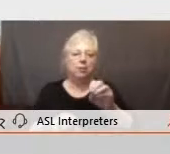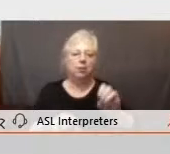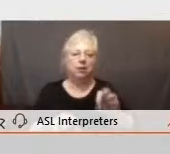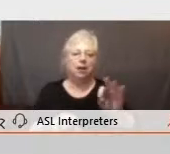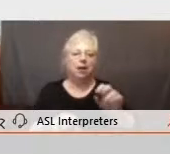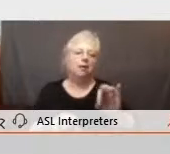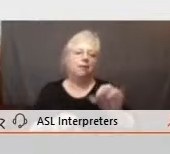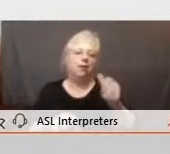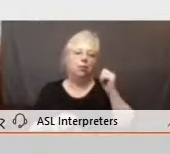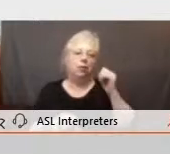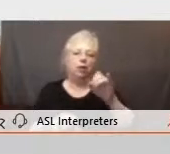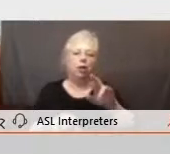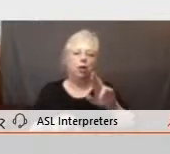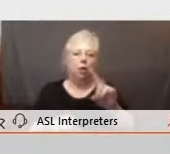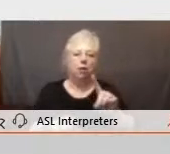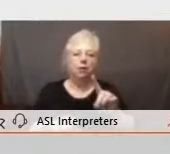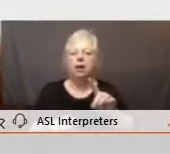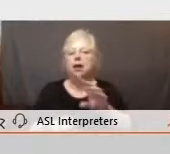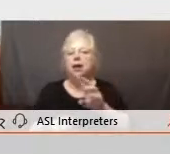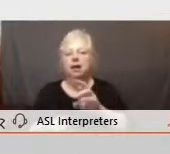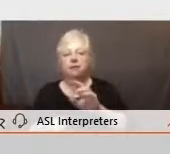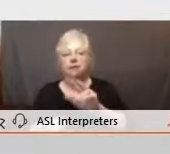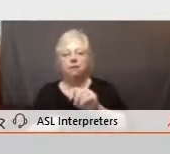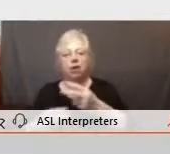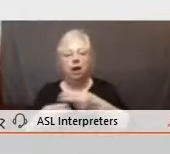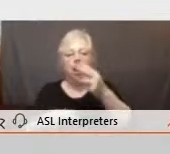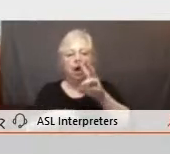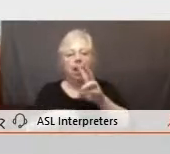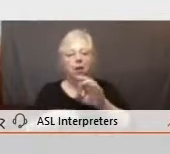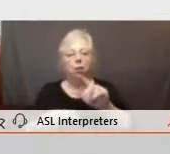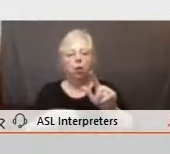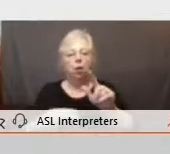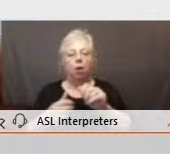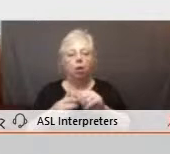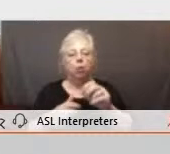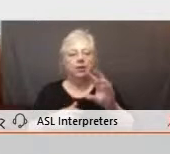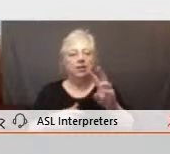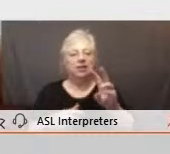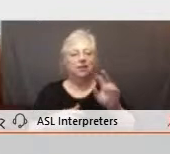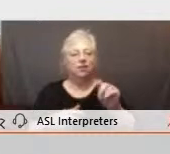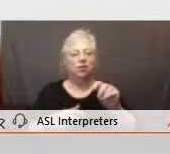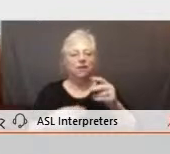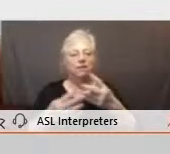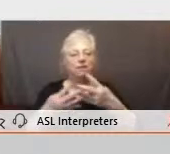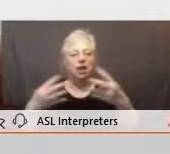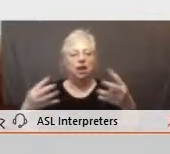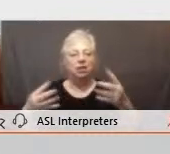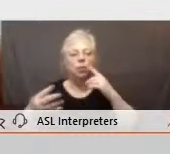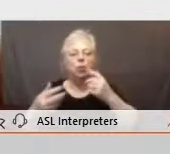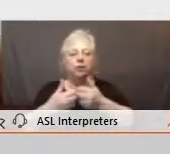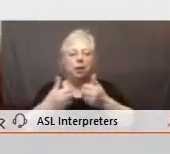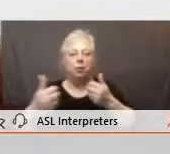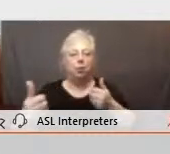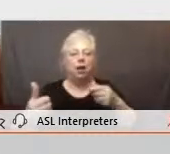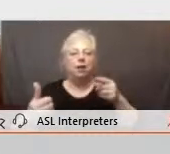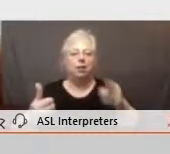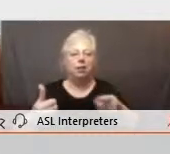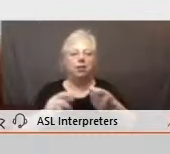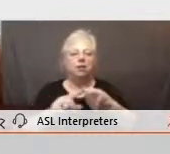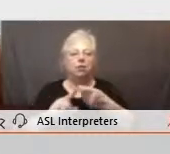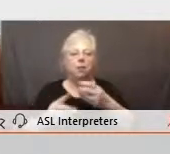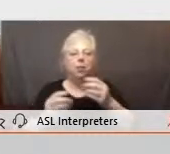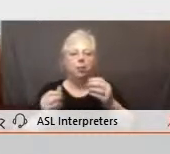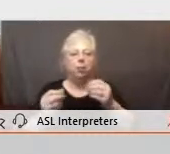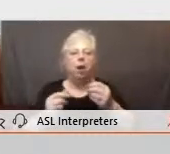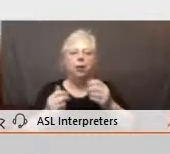yard. A 6-foot high wall with a 6-foot high fence will separate the subject expansion from the property immediately